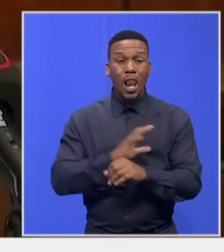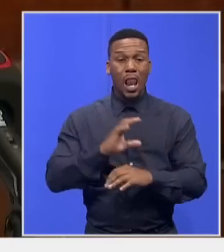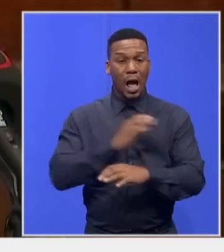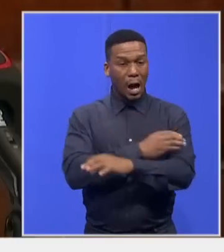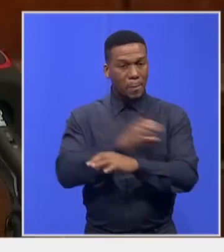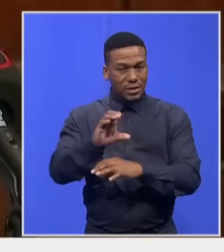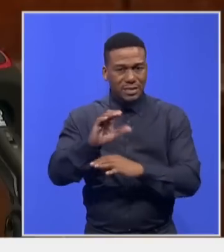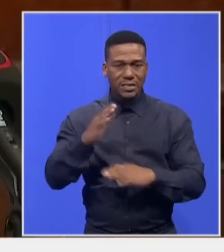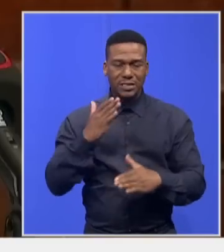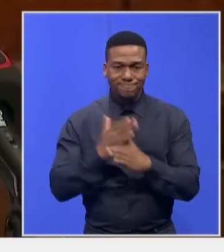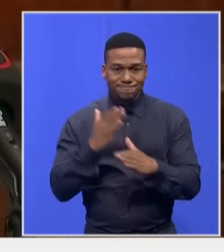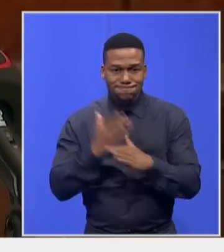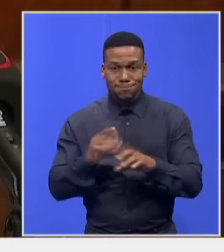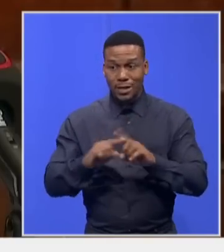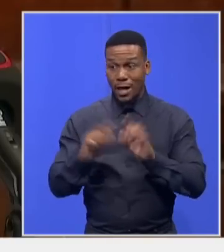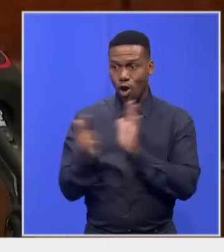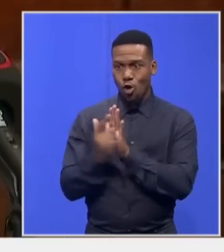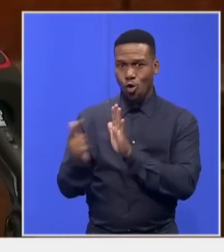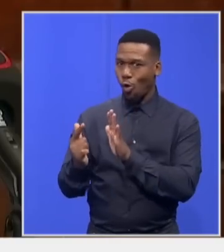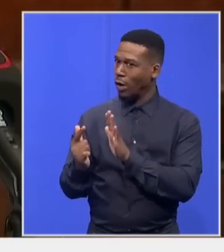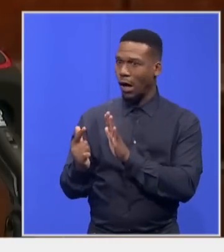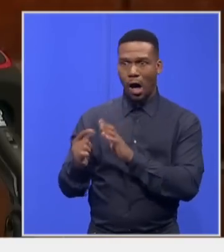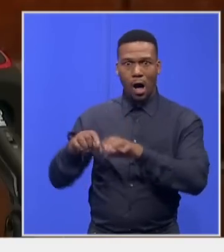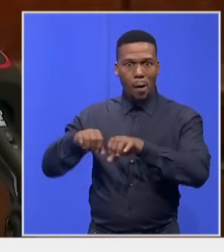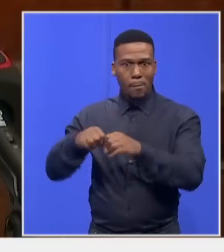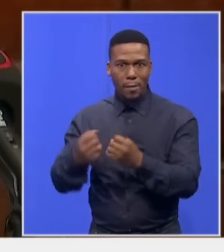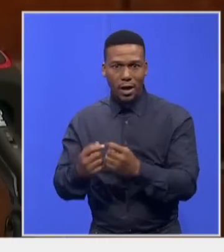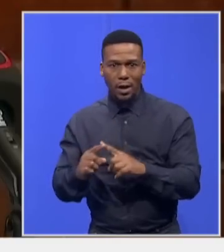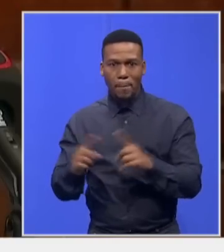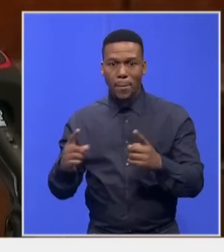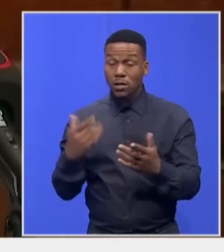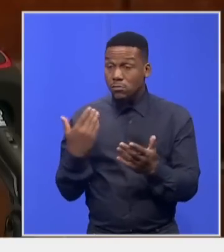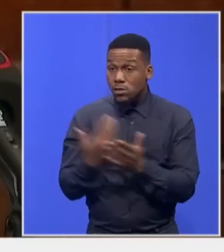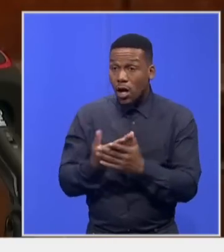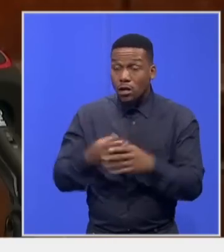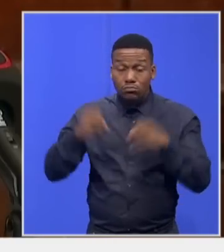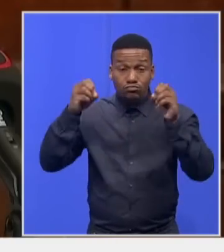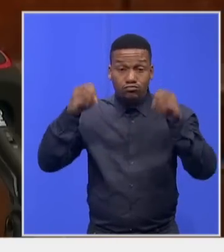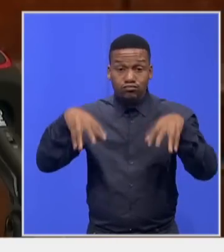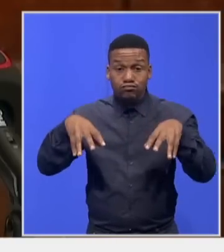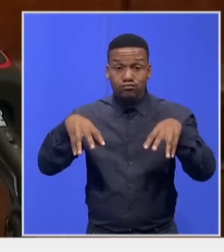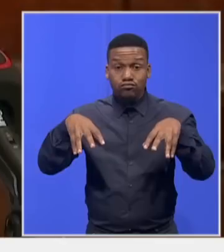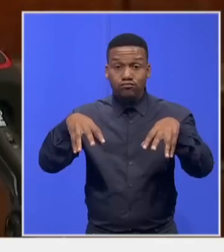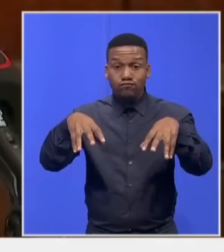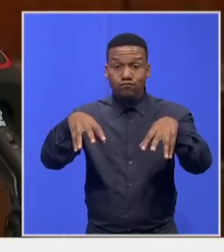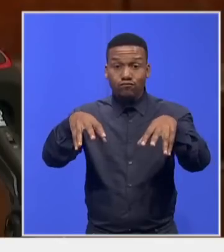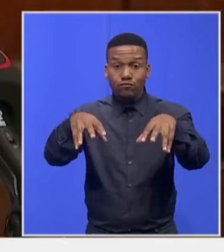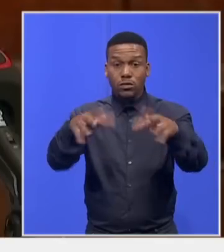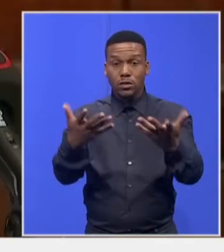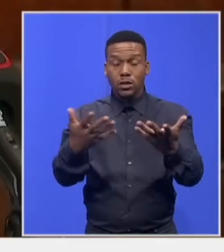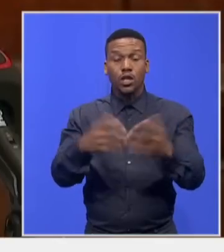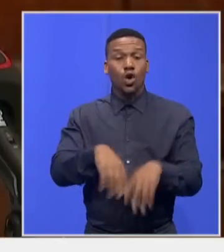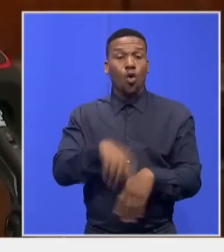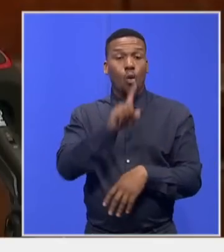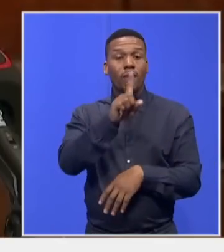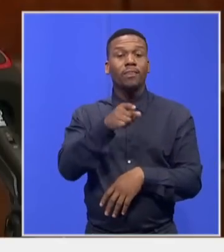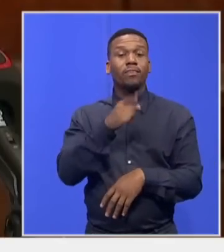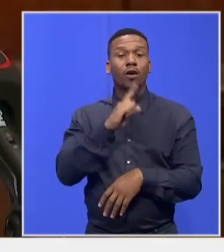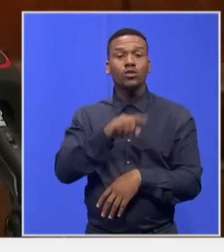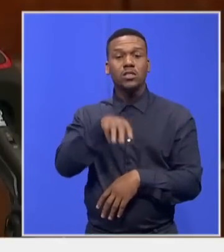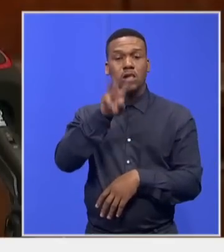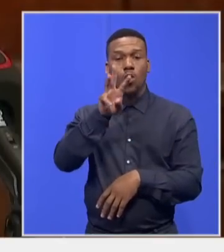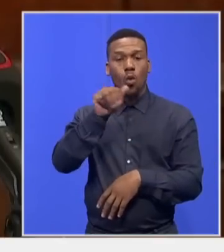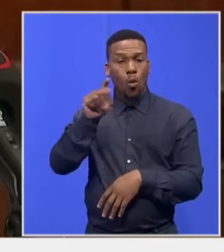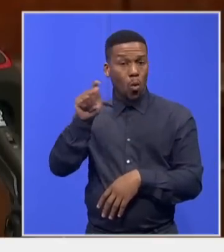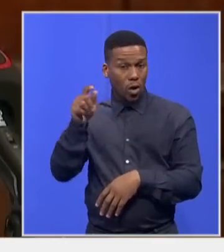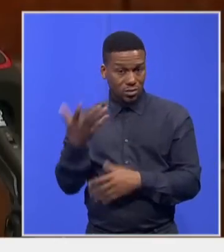the law, but you are able to save us 1,000. We are able to add another 1,000 megawatts to the grid, and then you are able